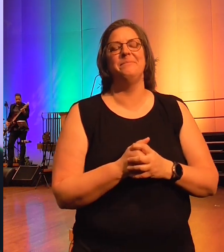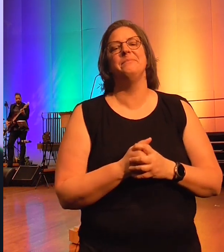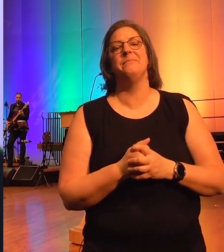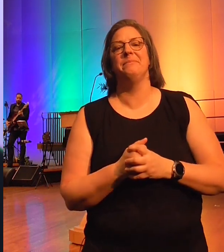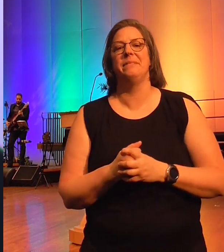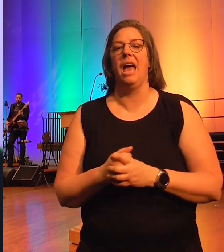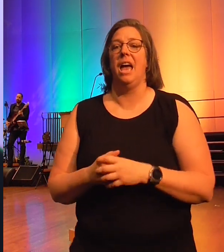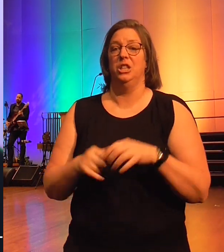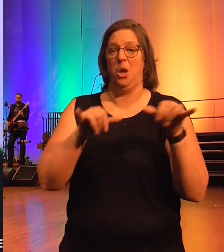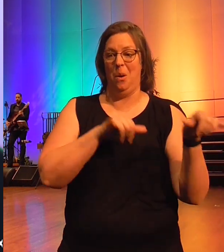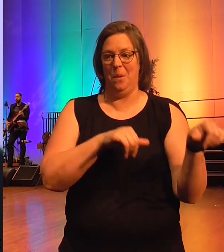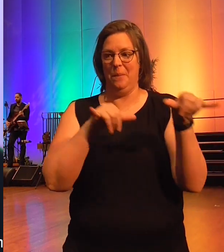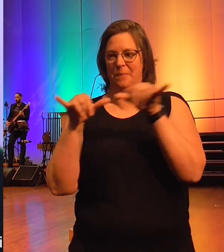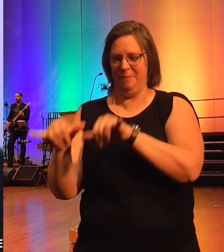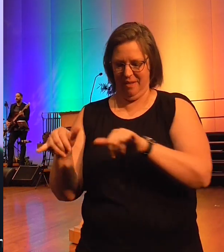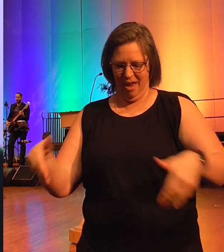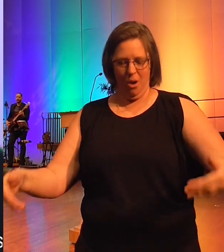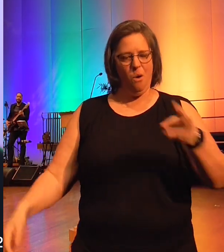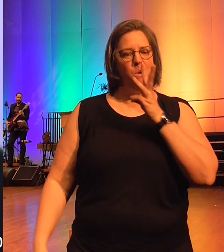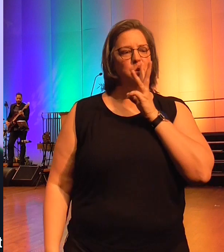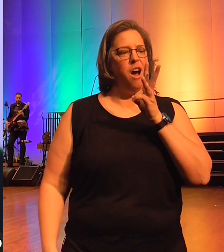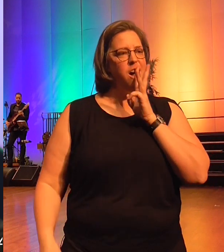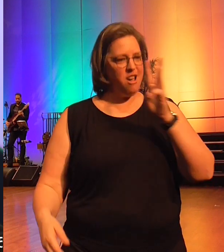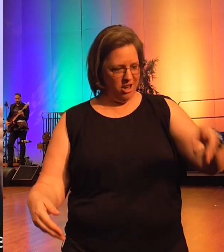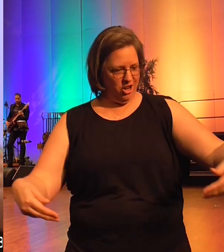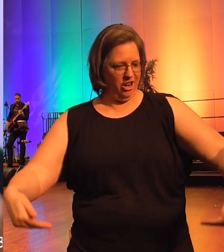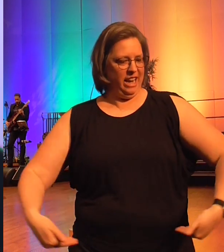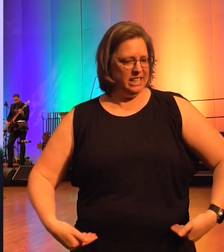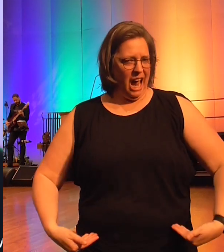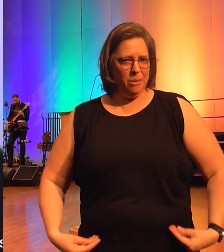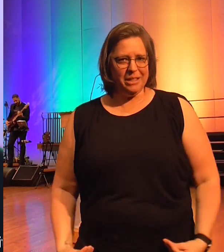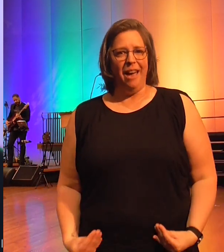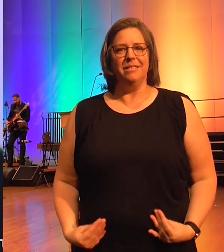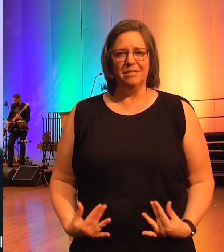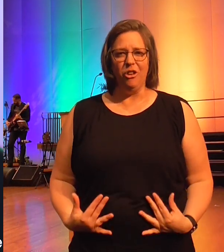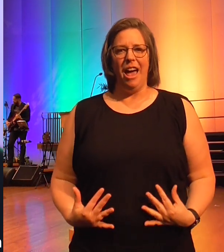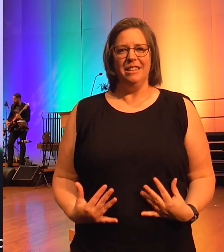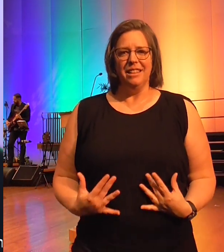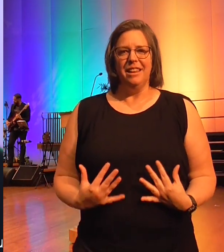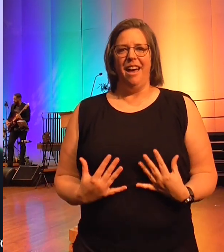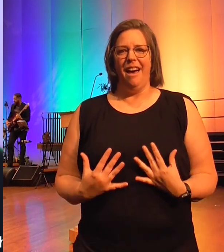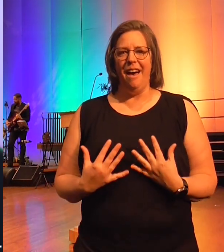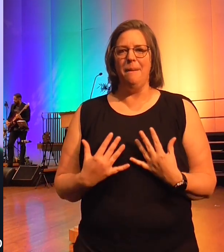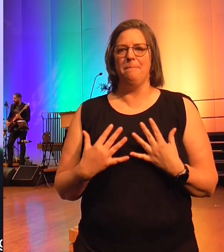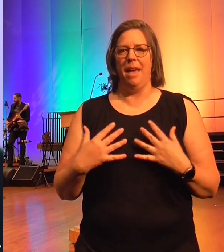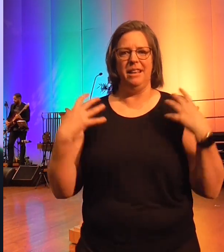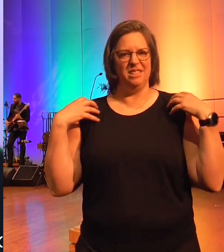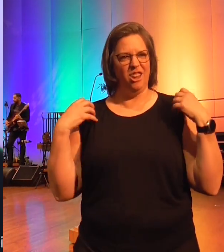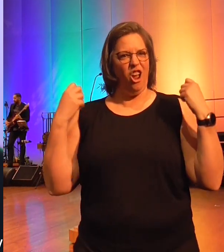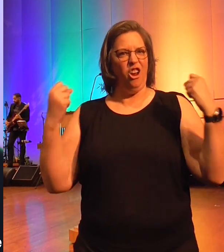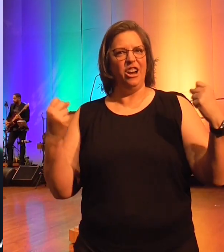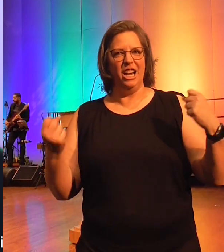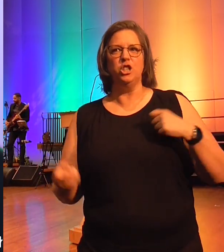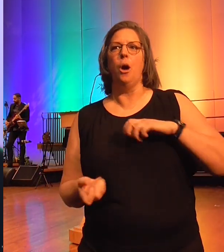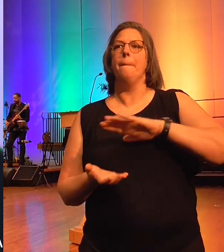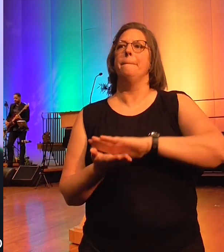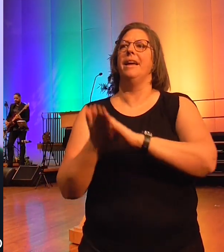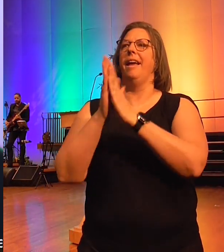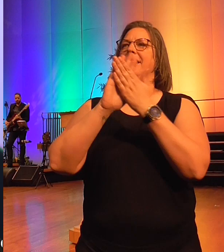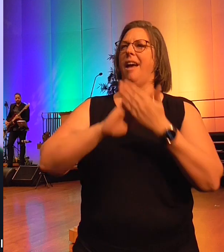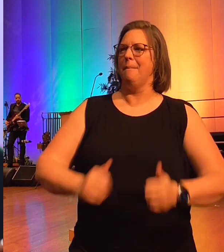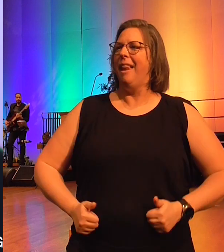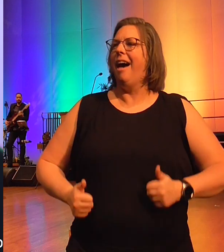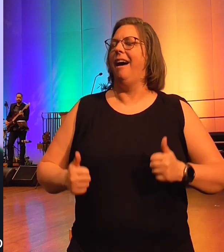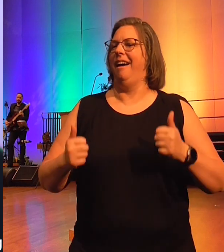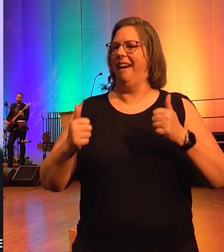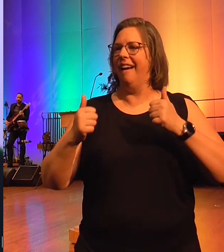Like a tide, it is rising up, but deep inside a current that moves and makes you come